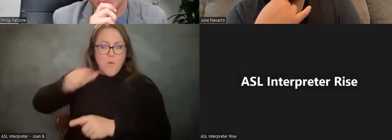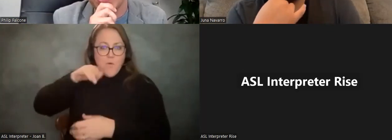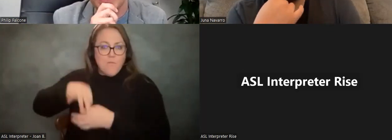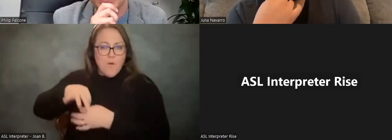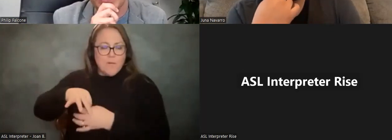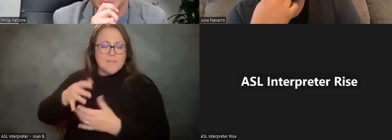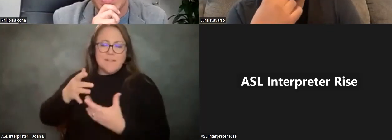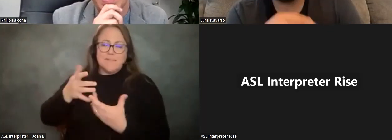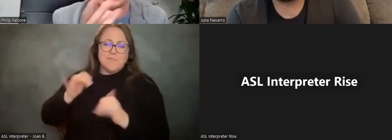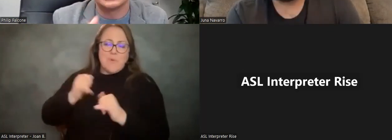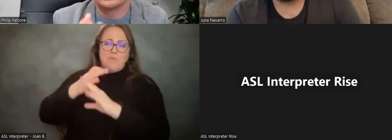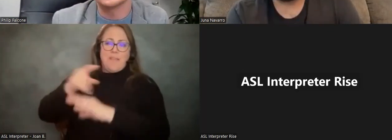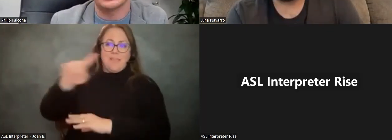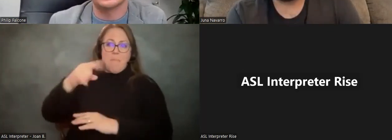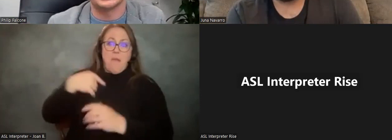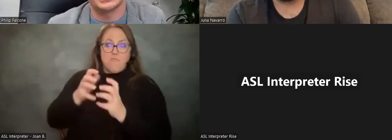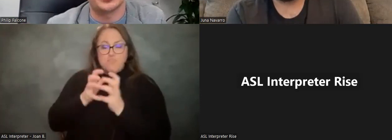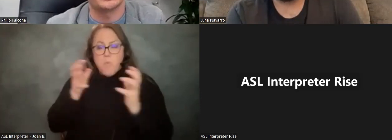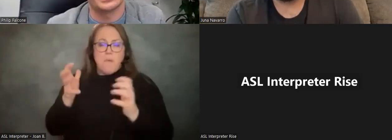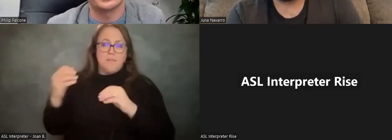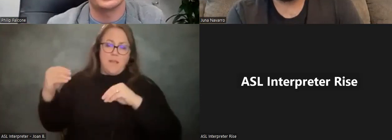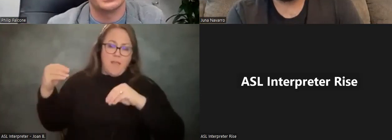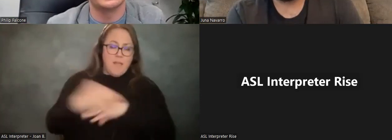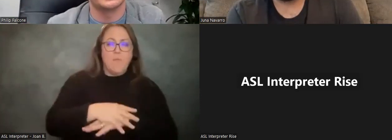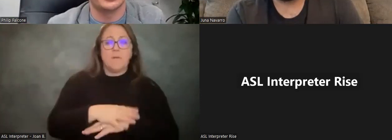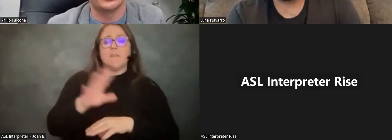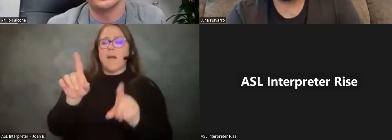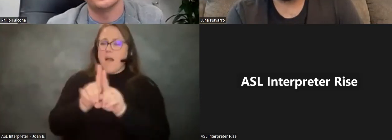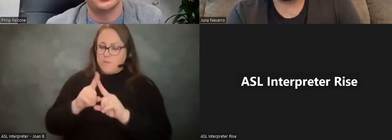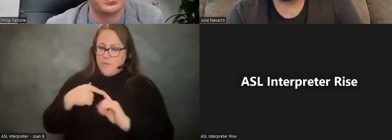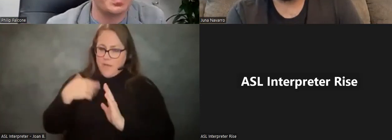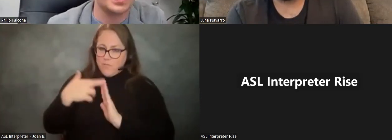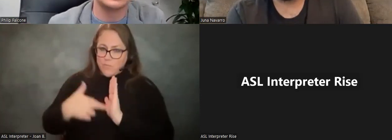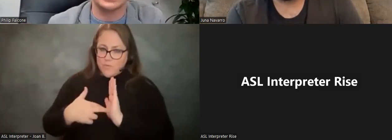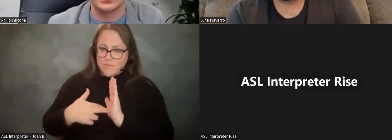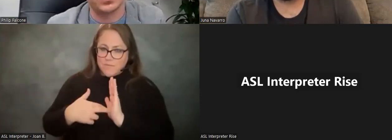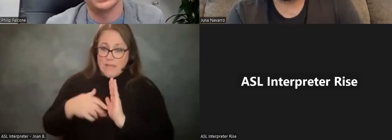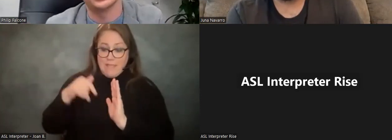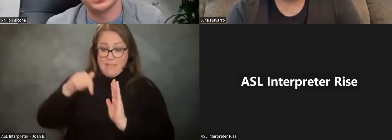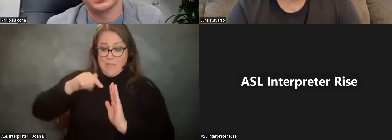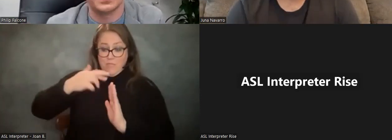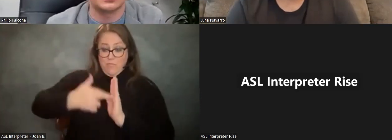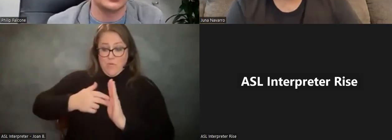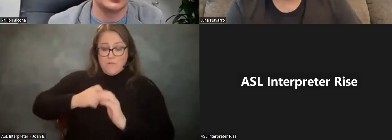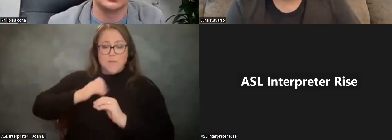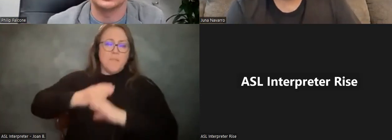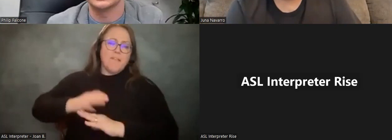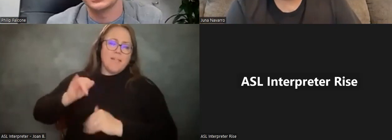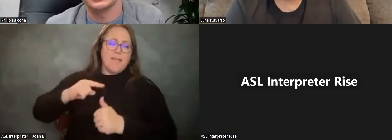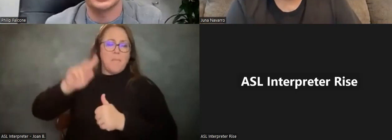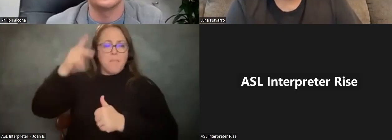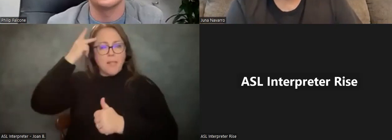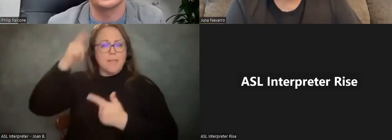much of an undue influence. And then we just have guidelines that prevent the, politics, religion, alcohol,